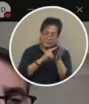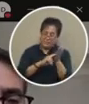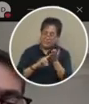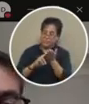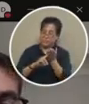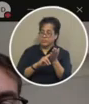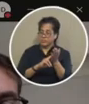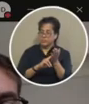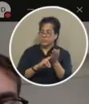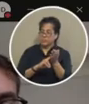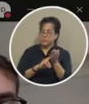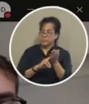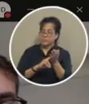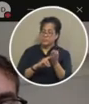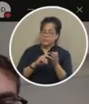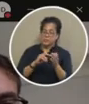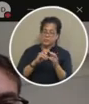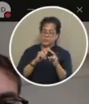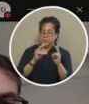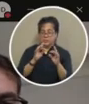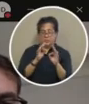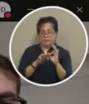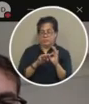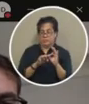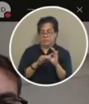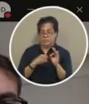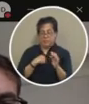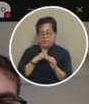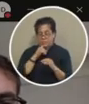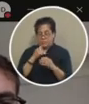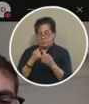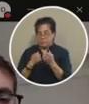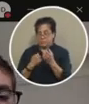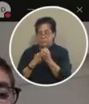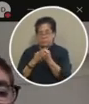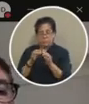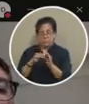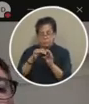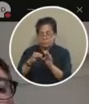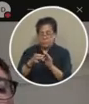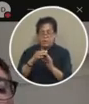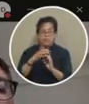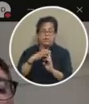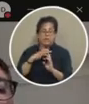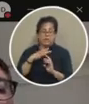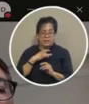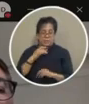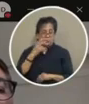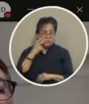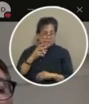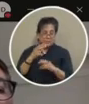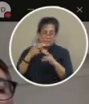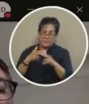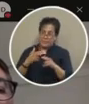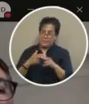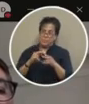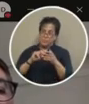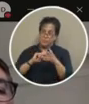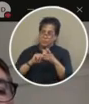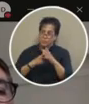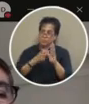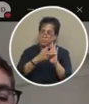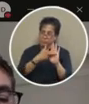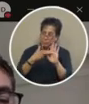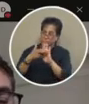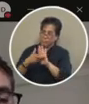for, and it's very simple. And so I'm not going to support a postponement. I would love to see the name start to be branded. I would